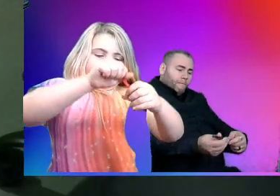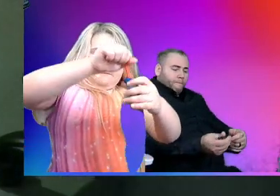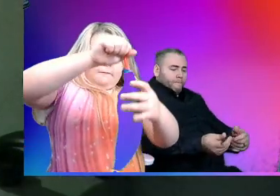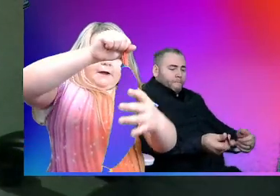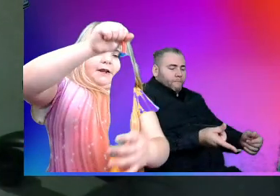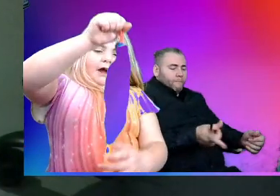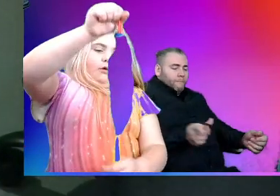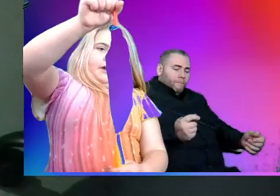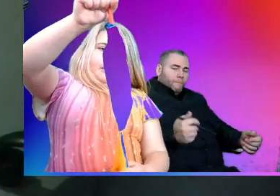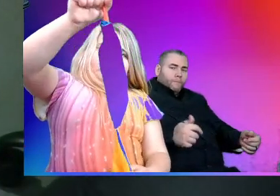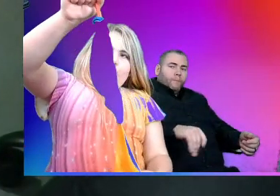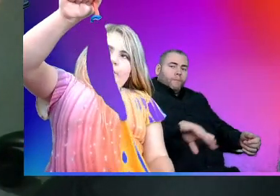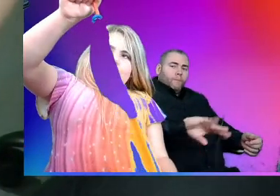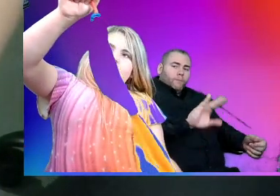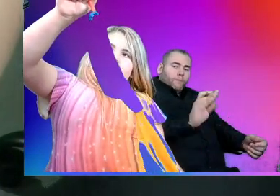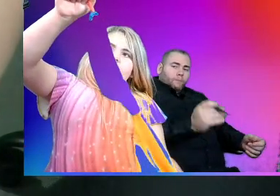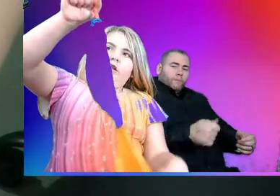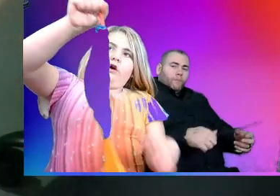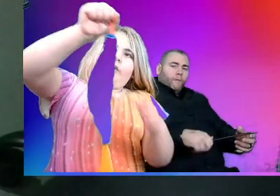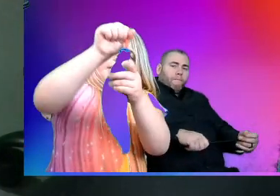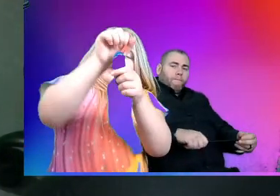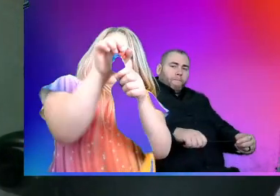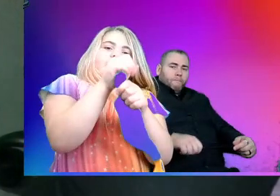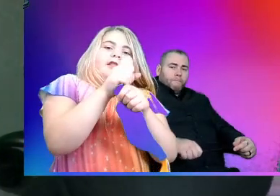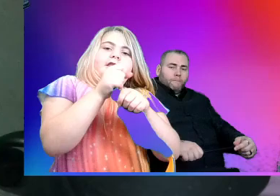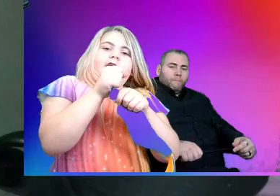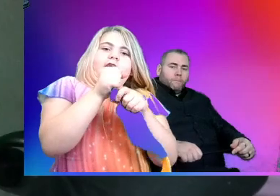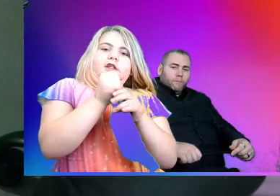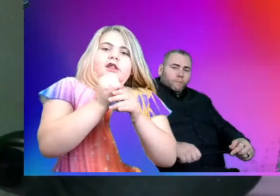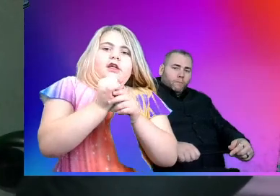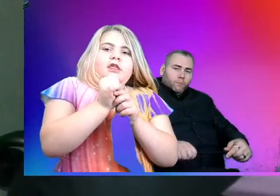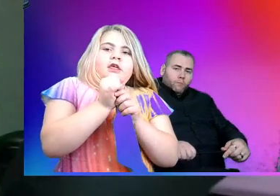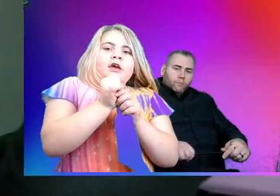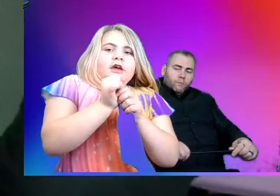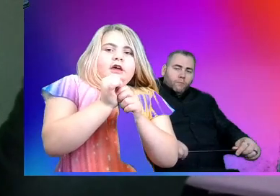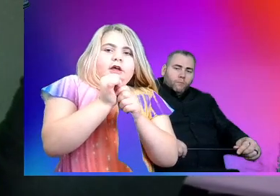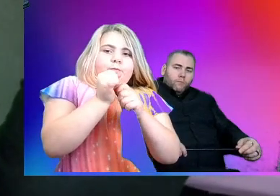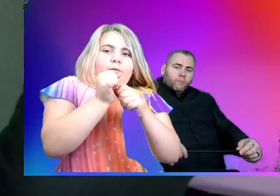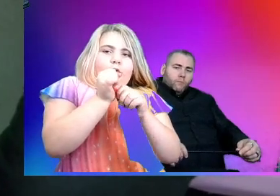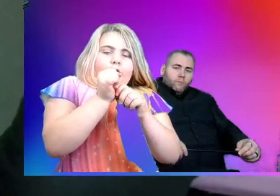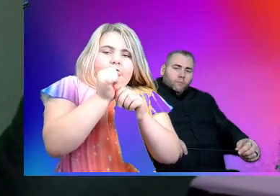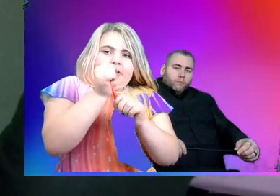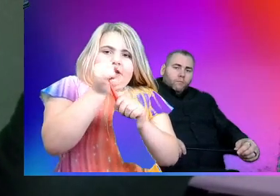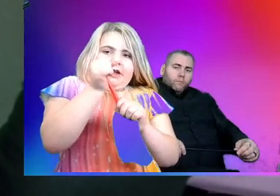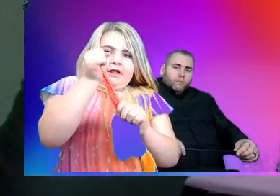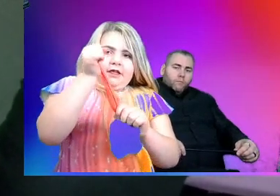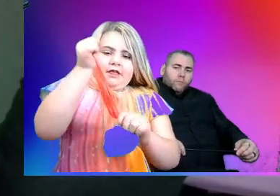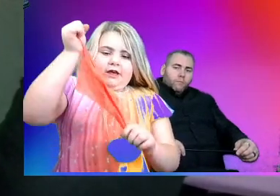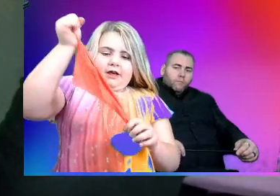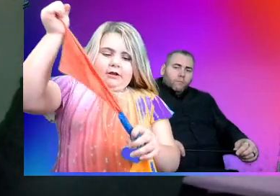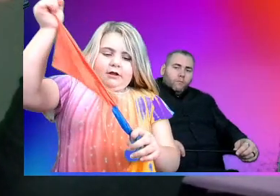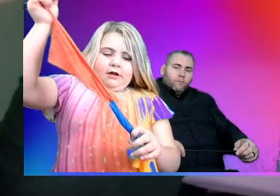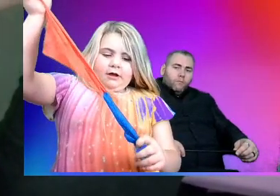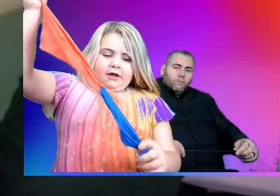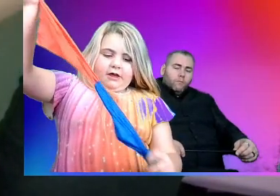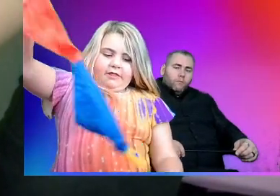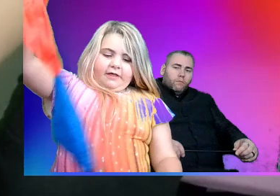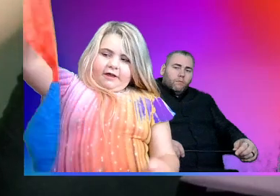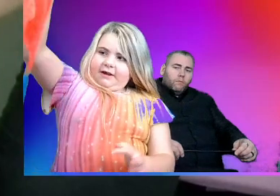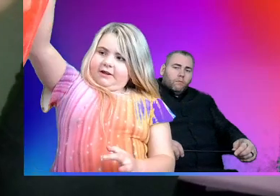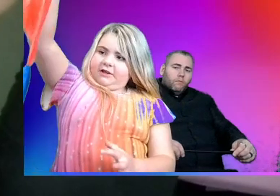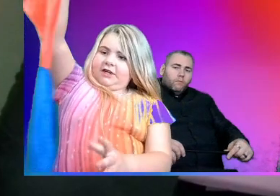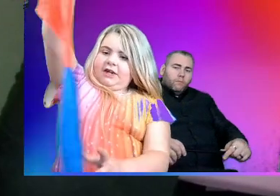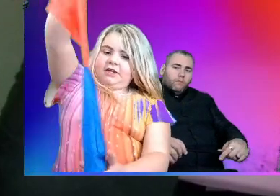So right now we have green and yellow. And you take this and pull it against it.